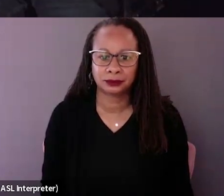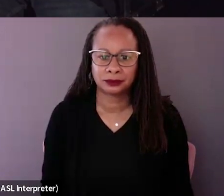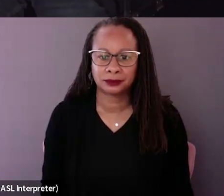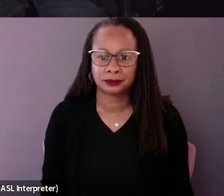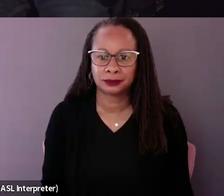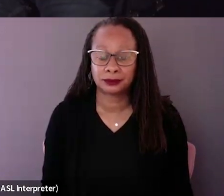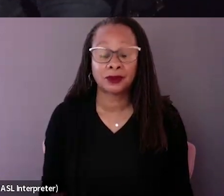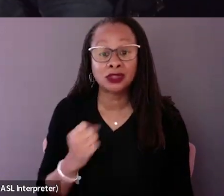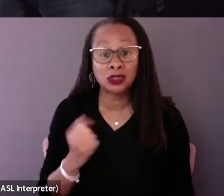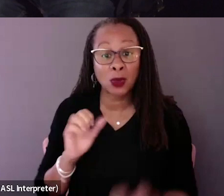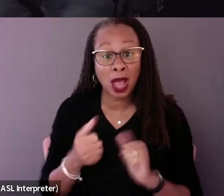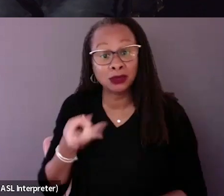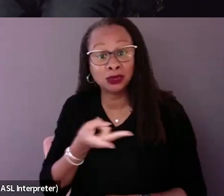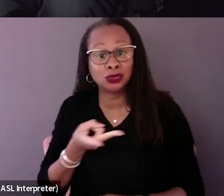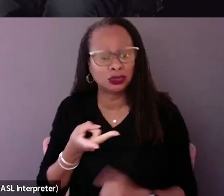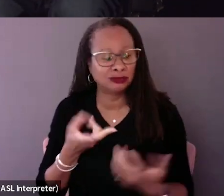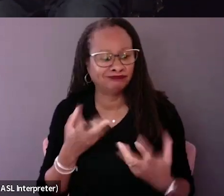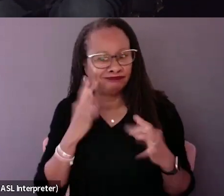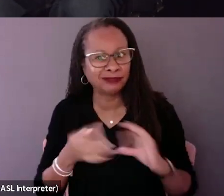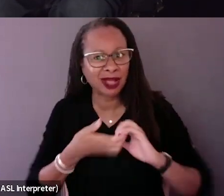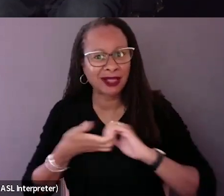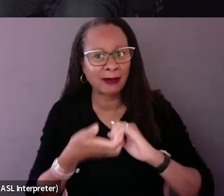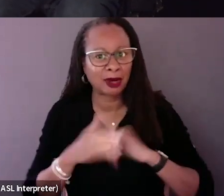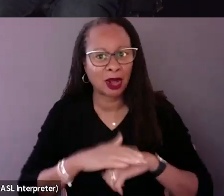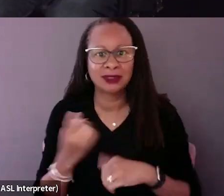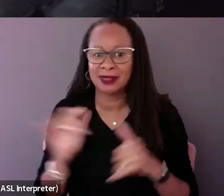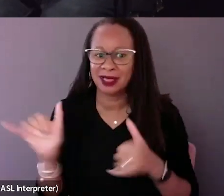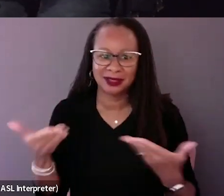So, how do you two come to collaborate on something like this?